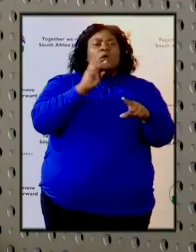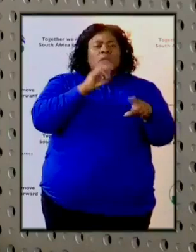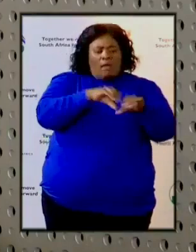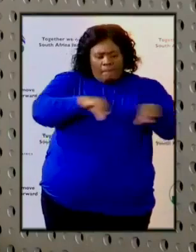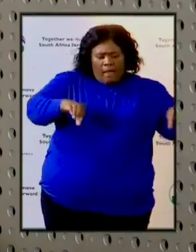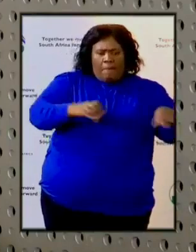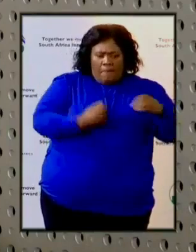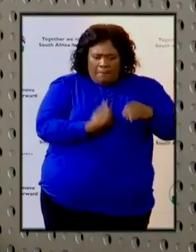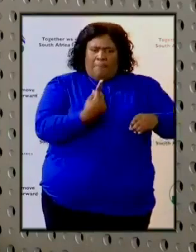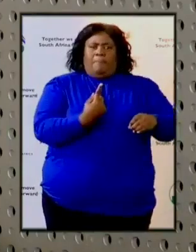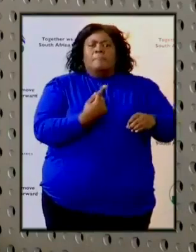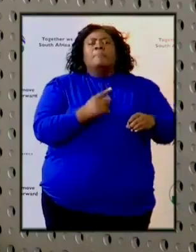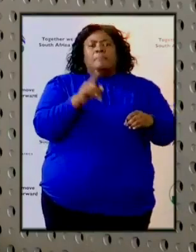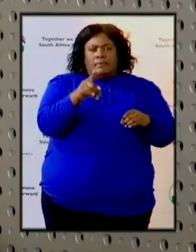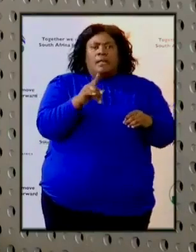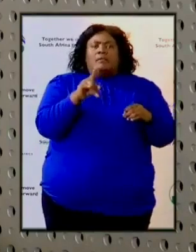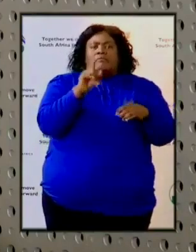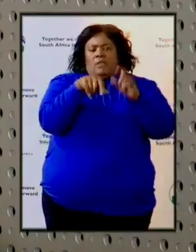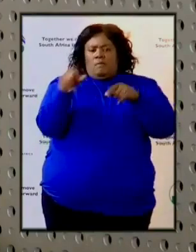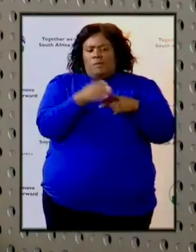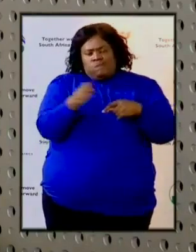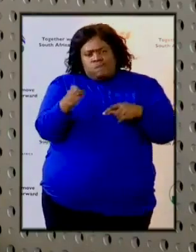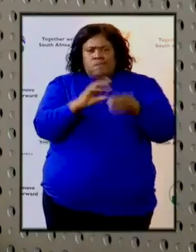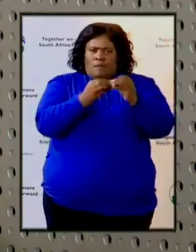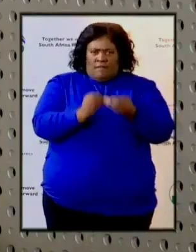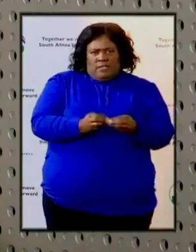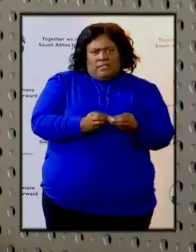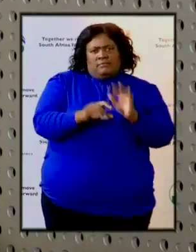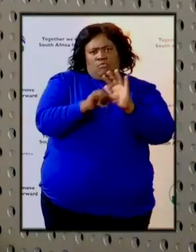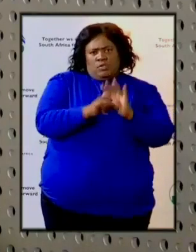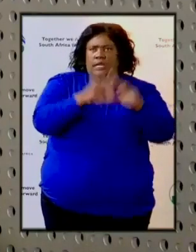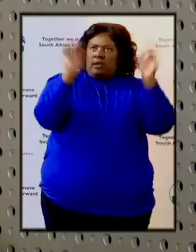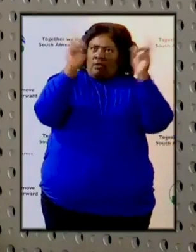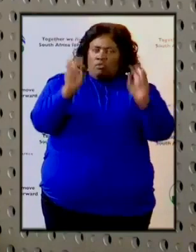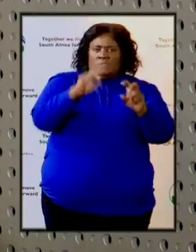because they are necessary for work.